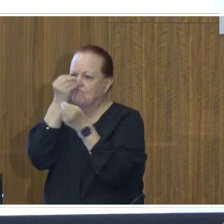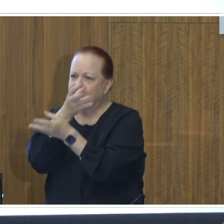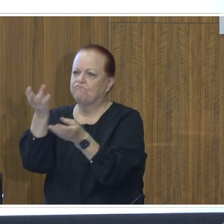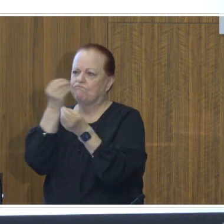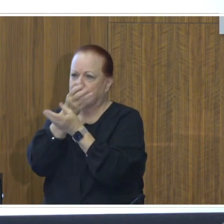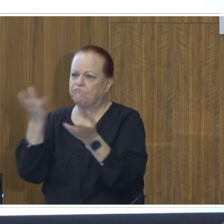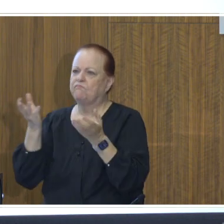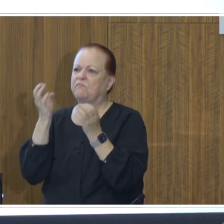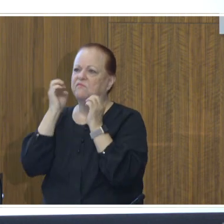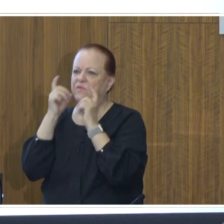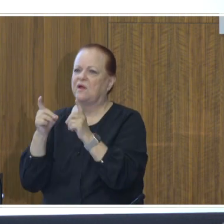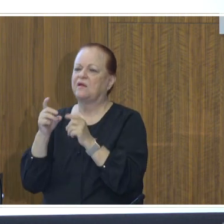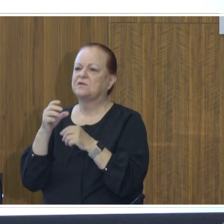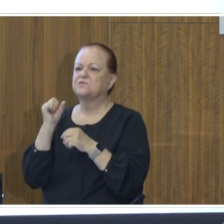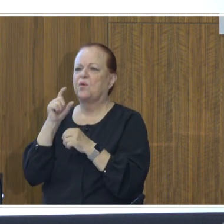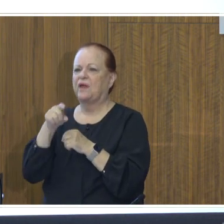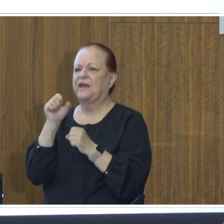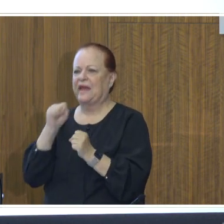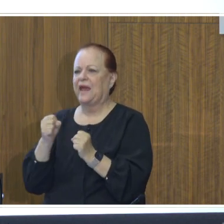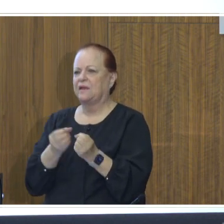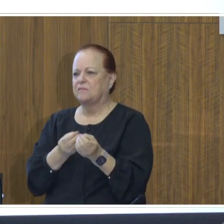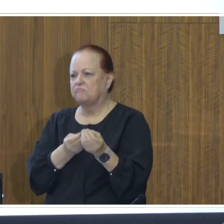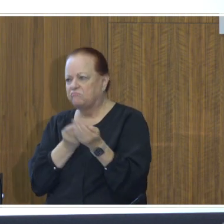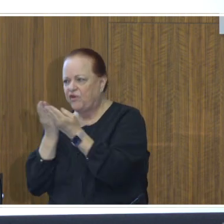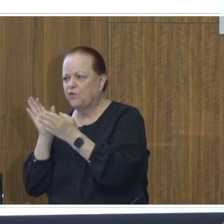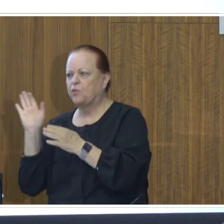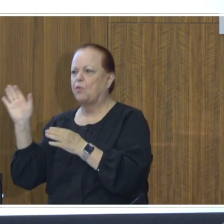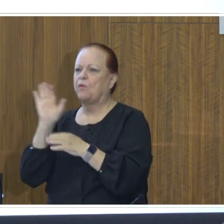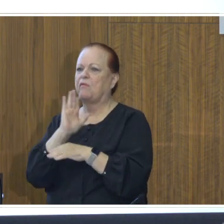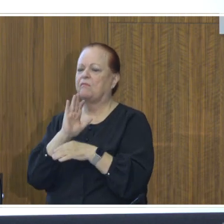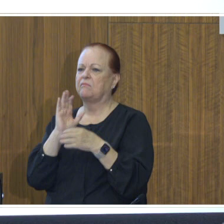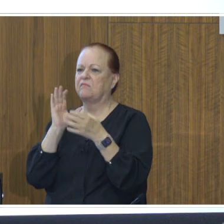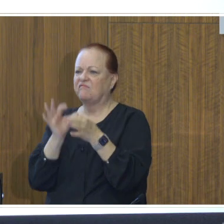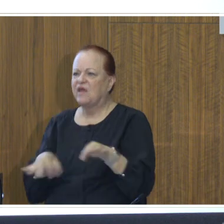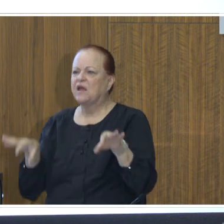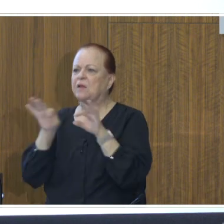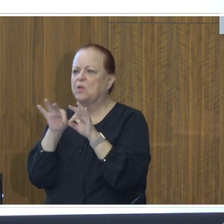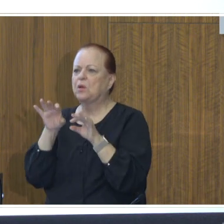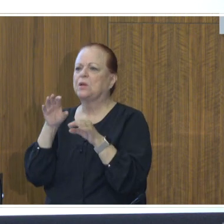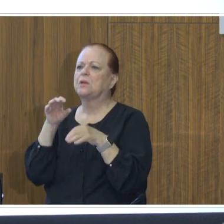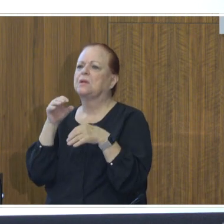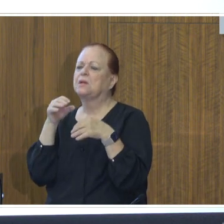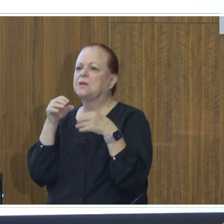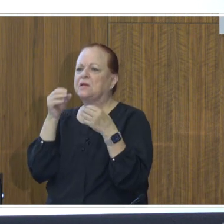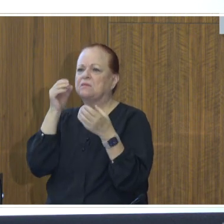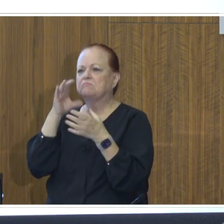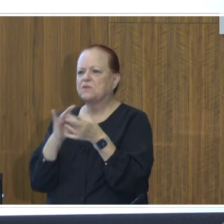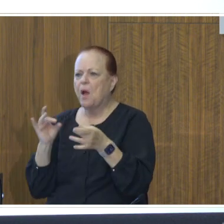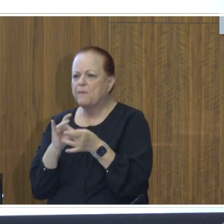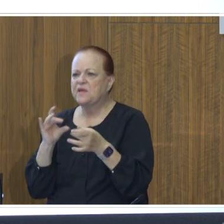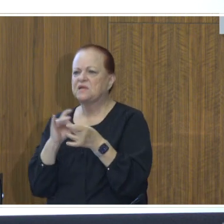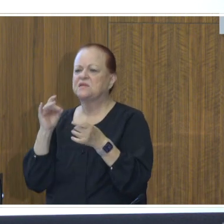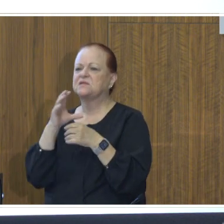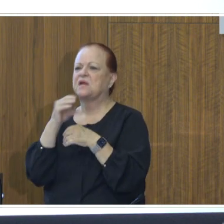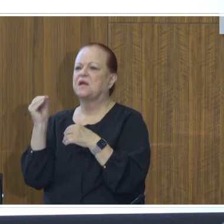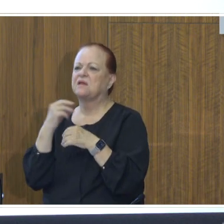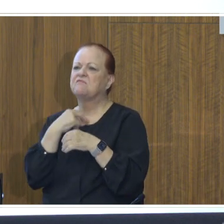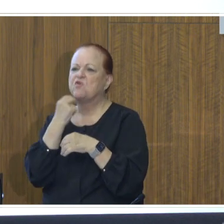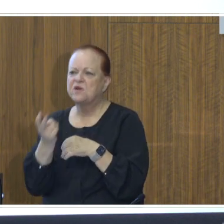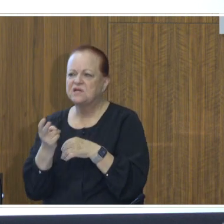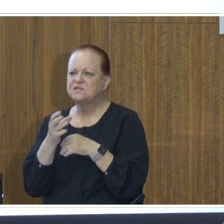their valuable input into a big process that's going to impact them for the next 10 years and their